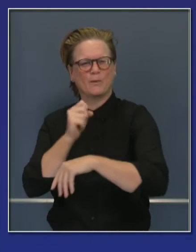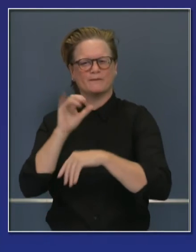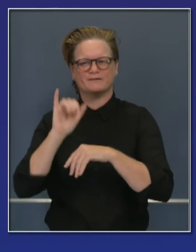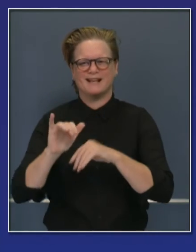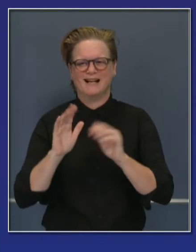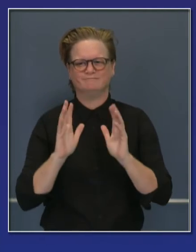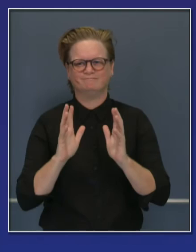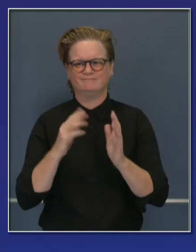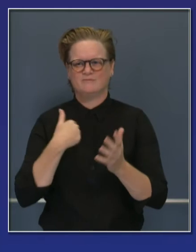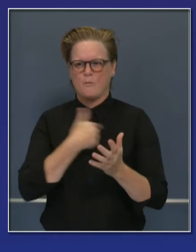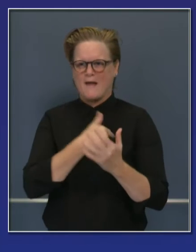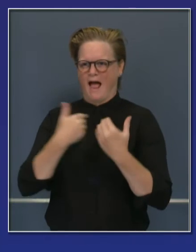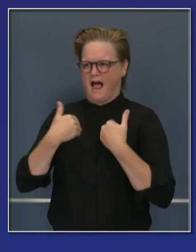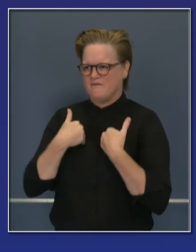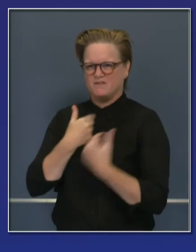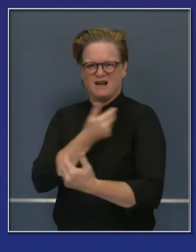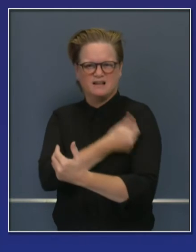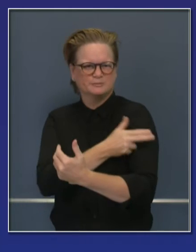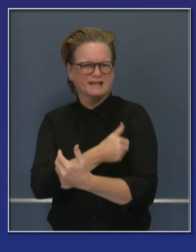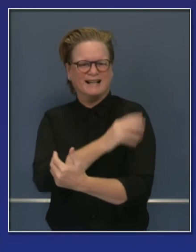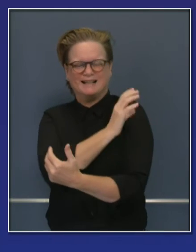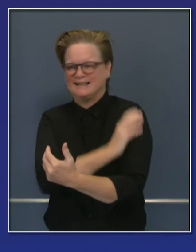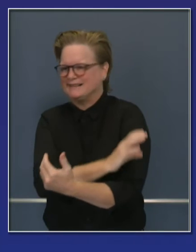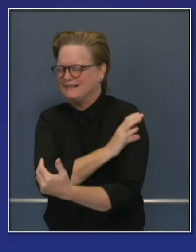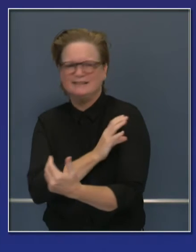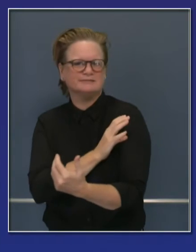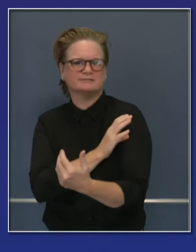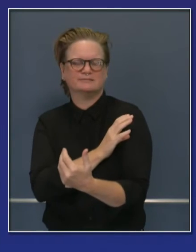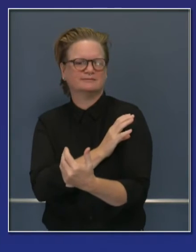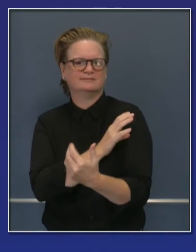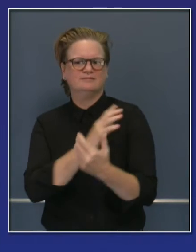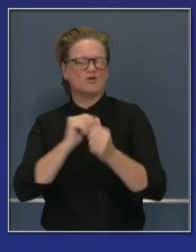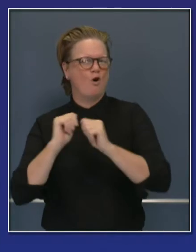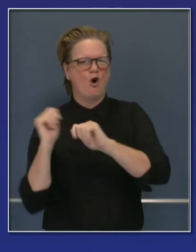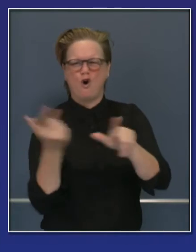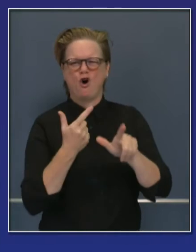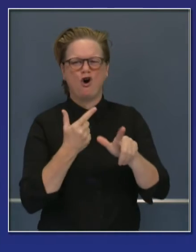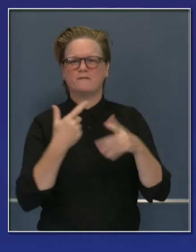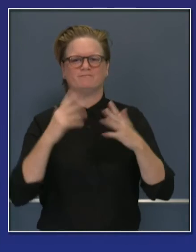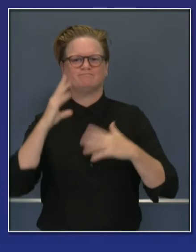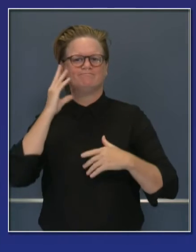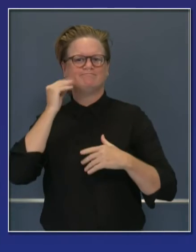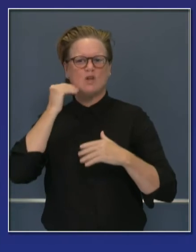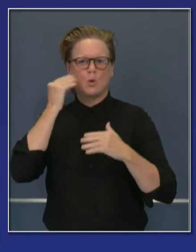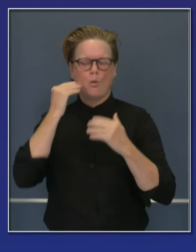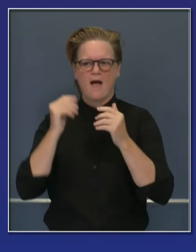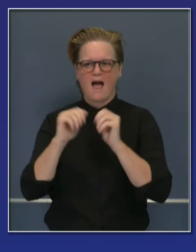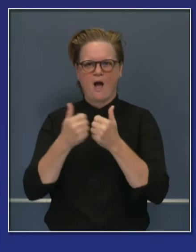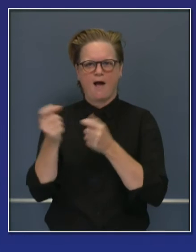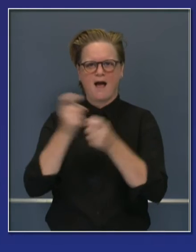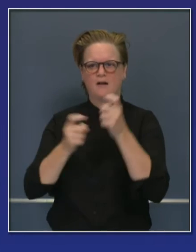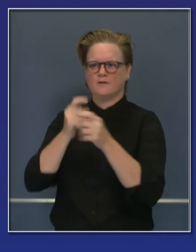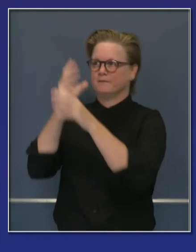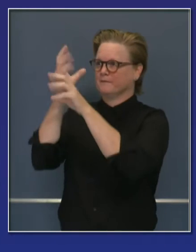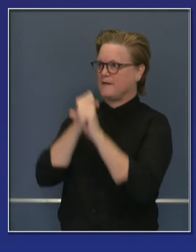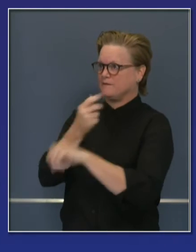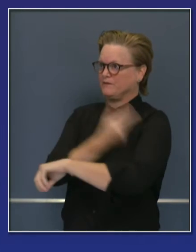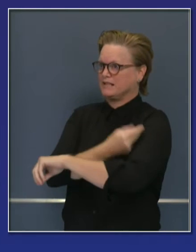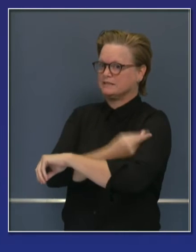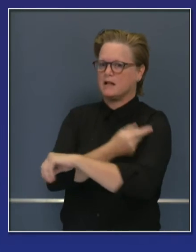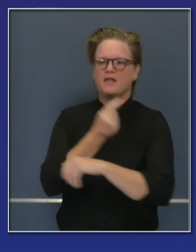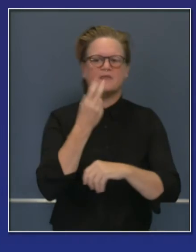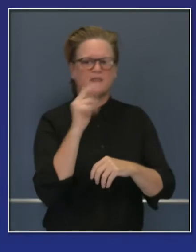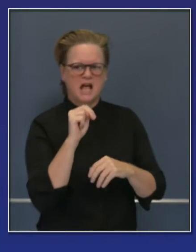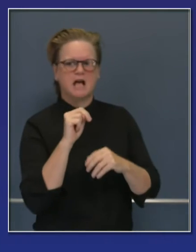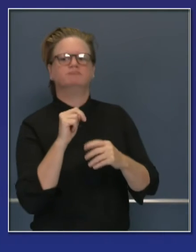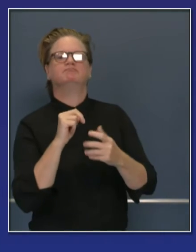also very familiar to individuals, these clinical settings, and have been proven in terms of building trust with partnerships with local